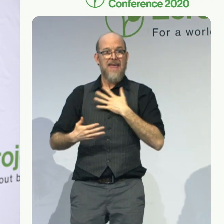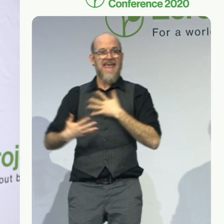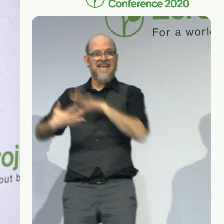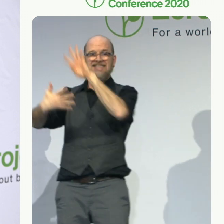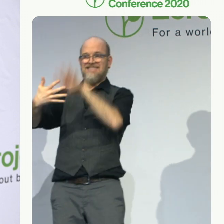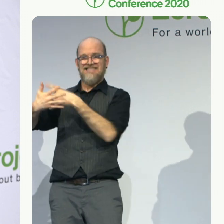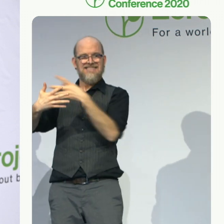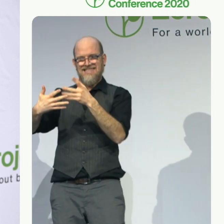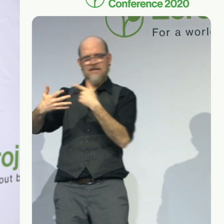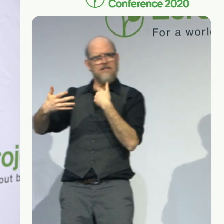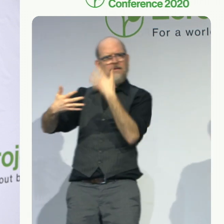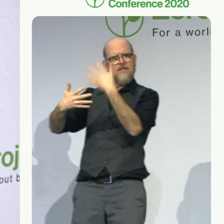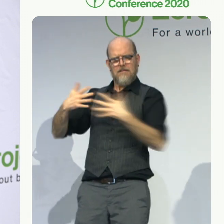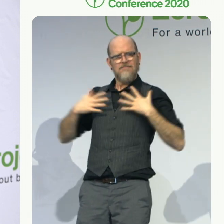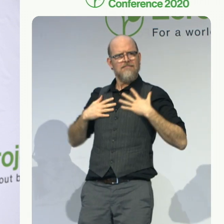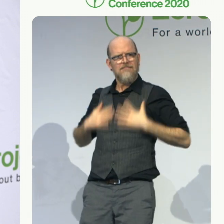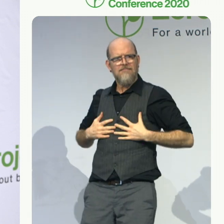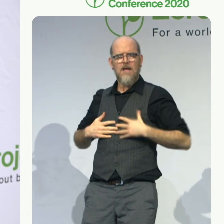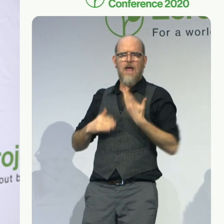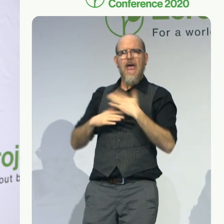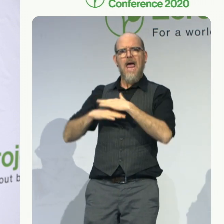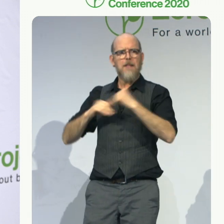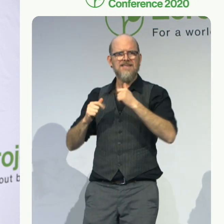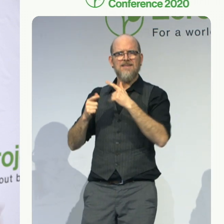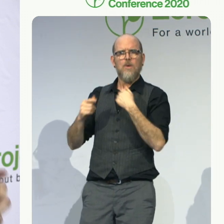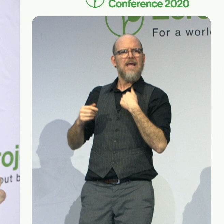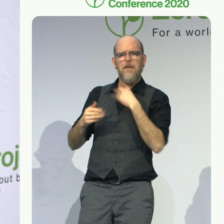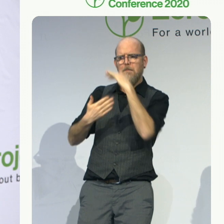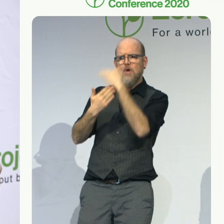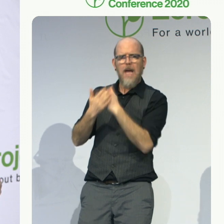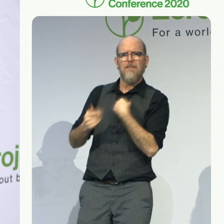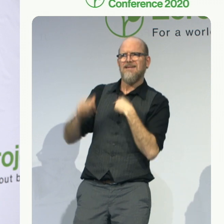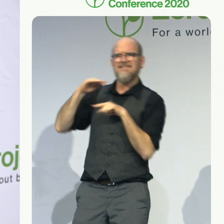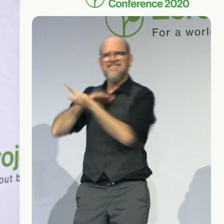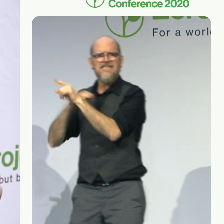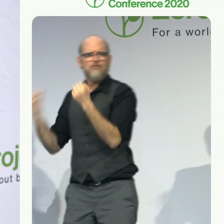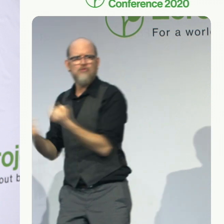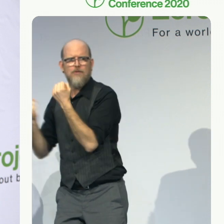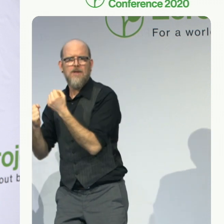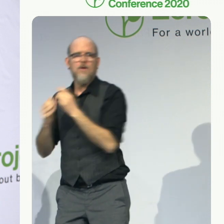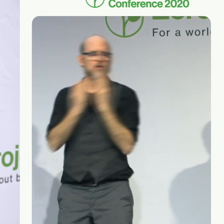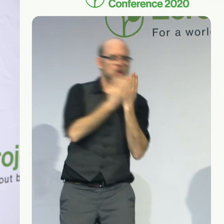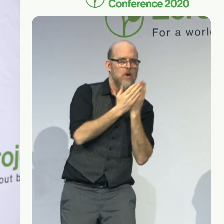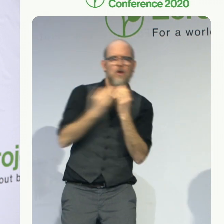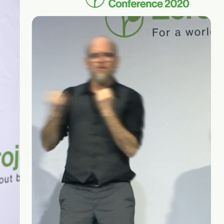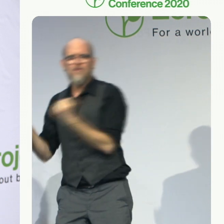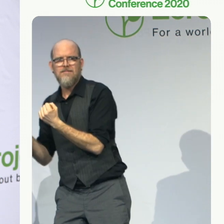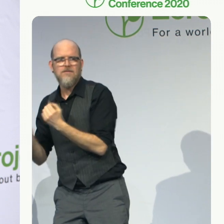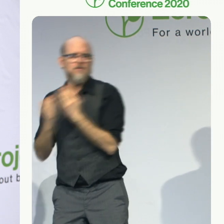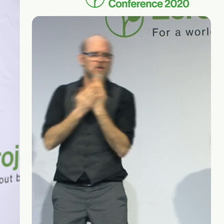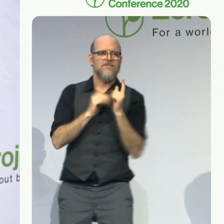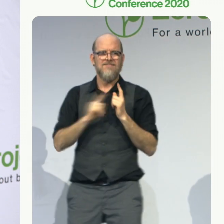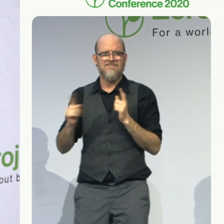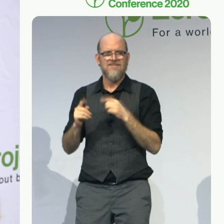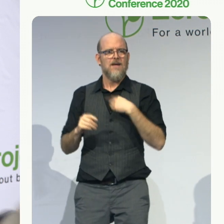program. So classes of art and PE were often scheduled after one another to allow me